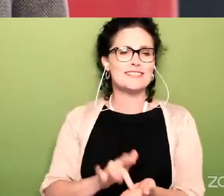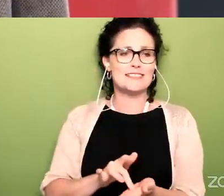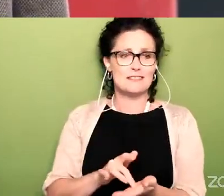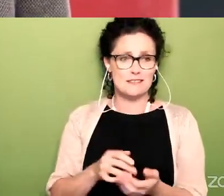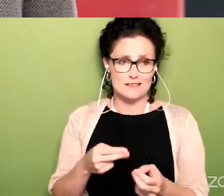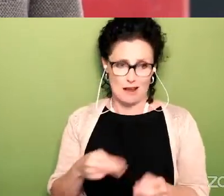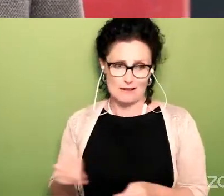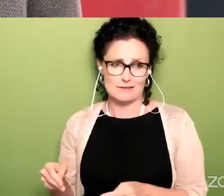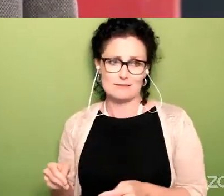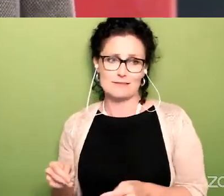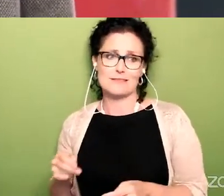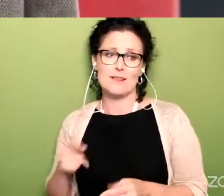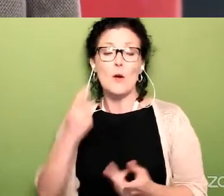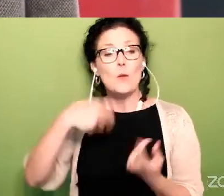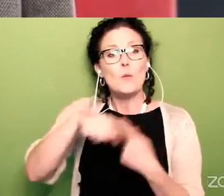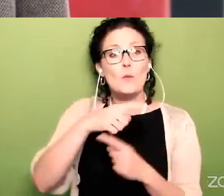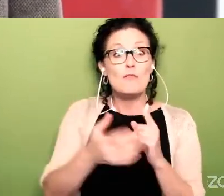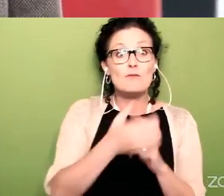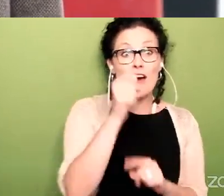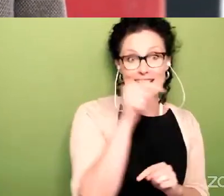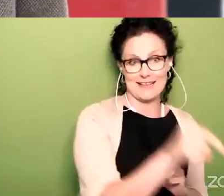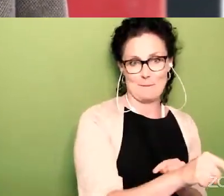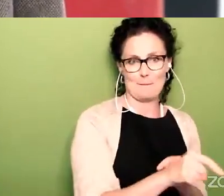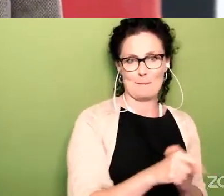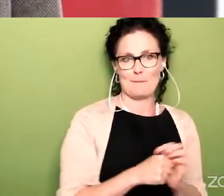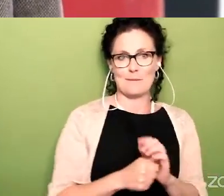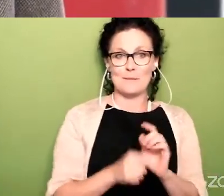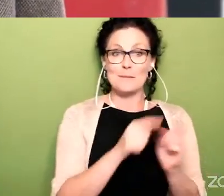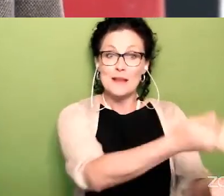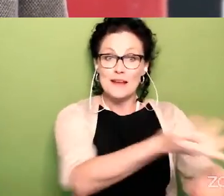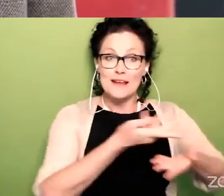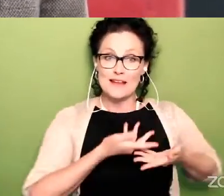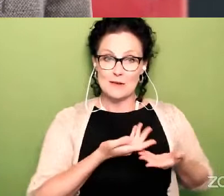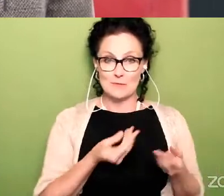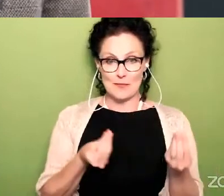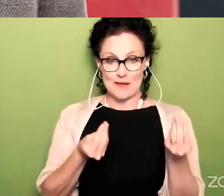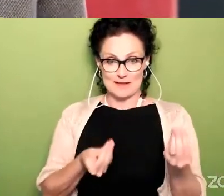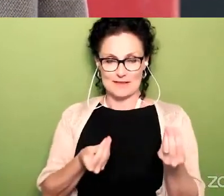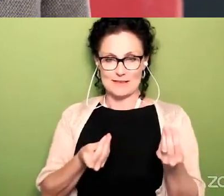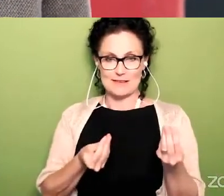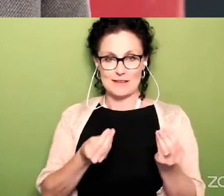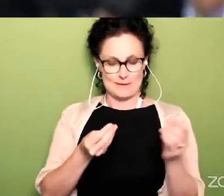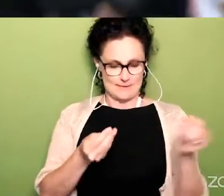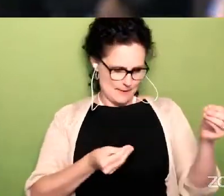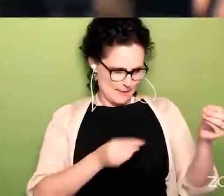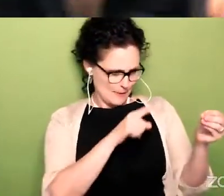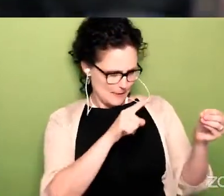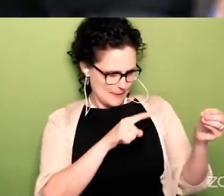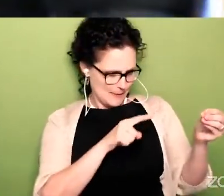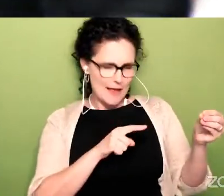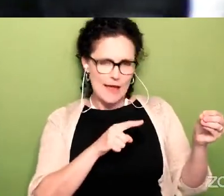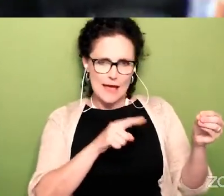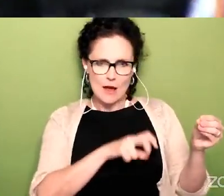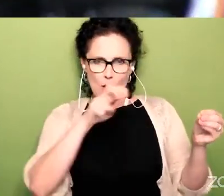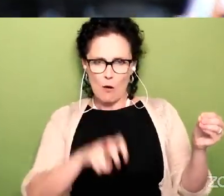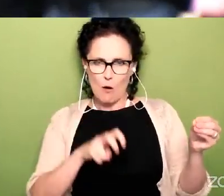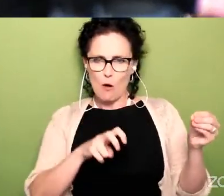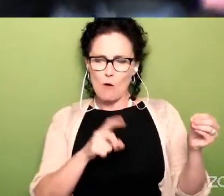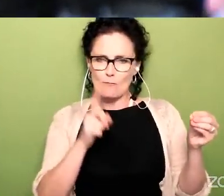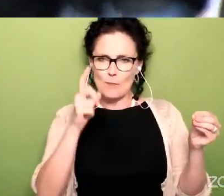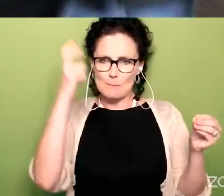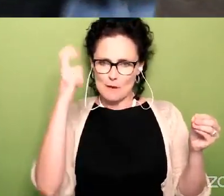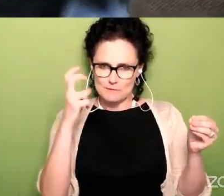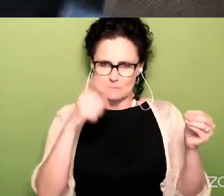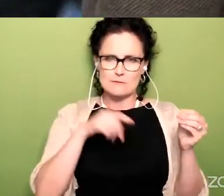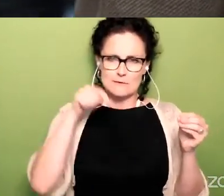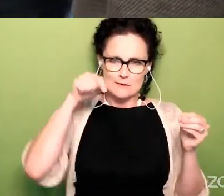number 1? Number 1 of ingredients for a good life is never do anything in the right order. There is no